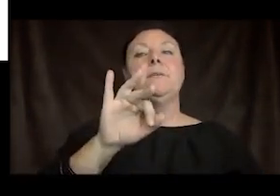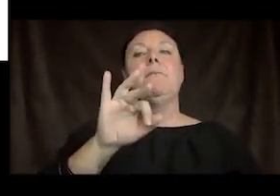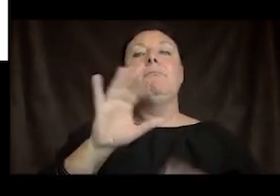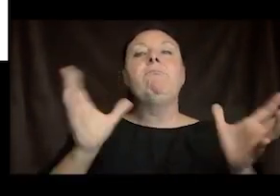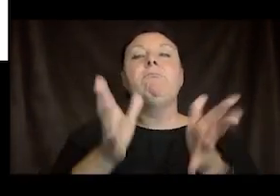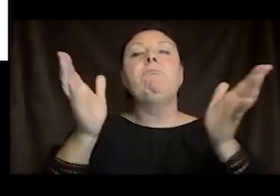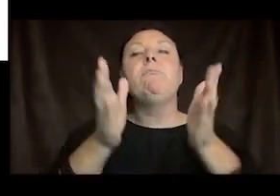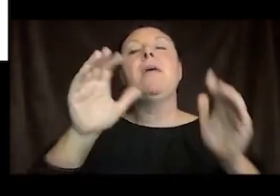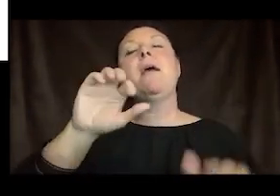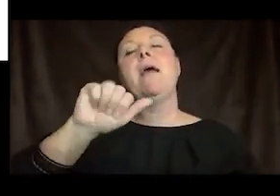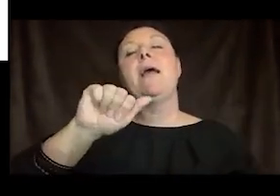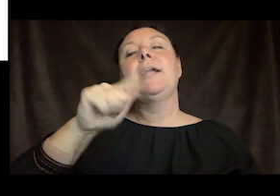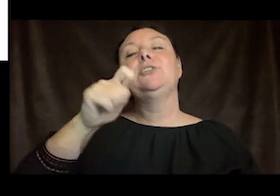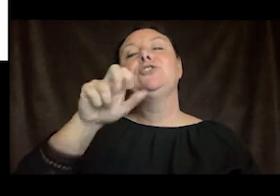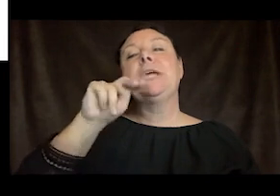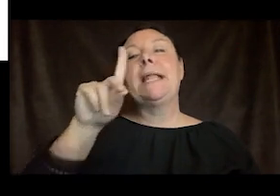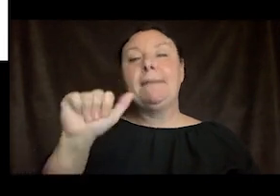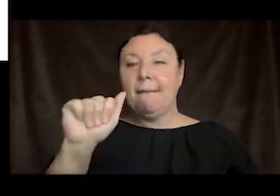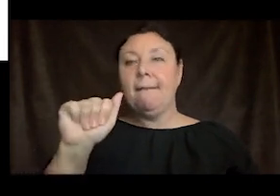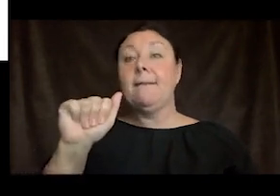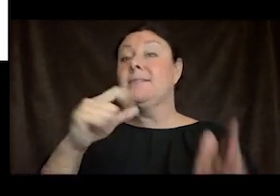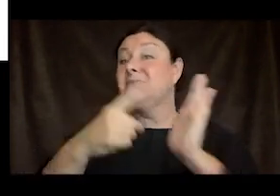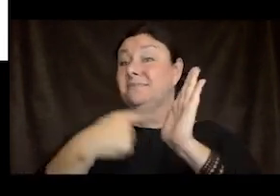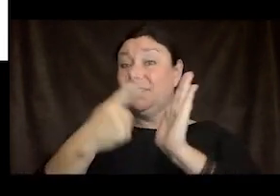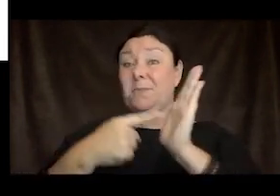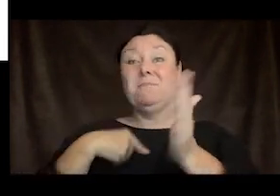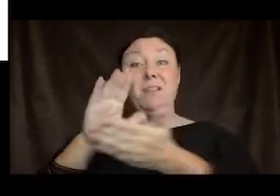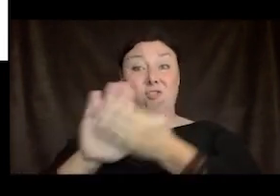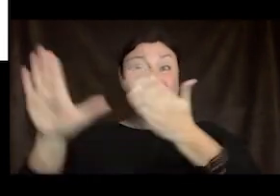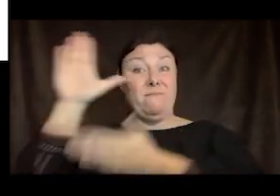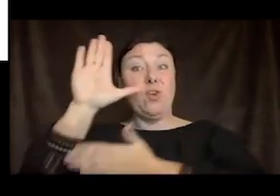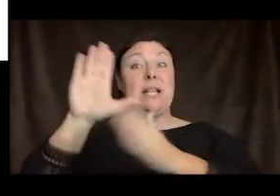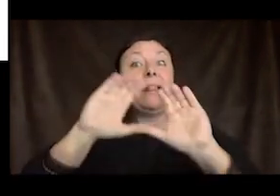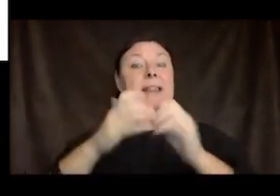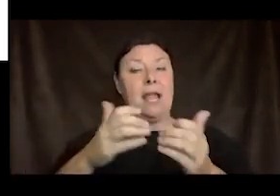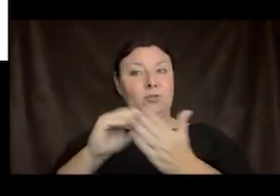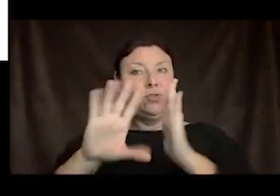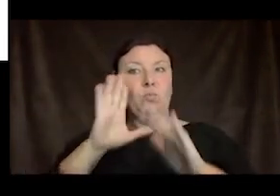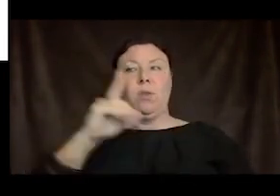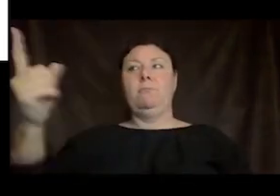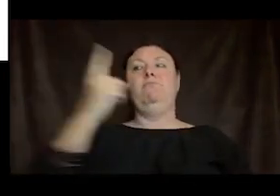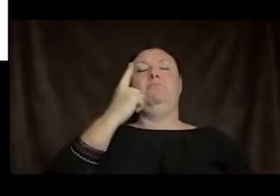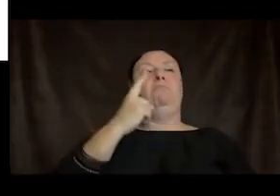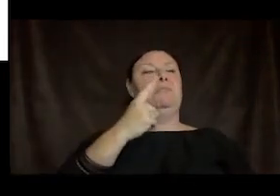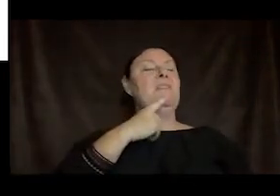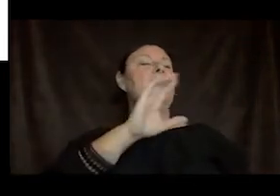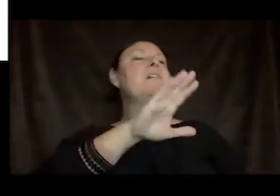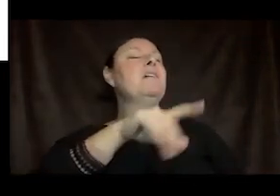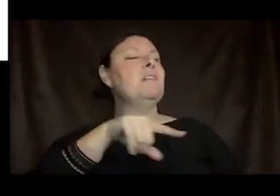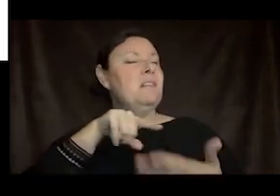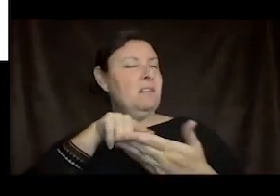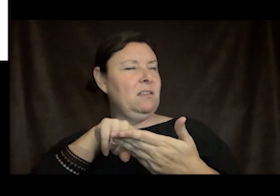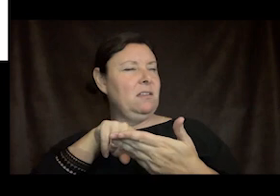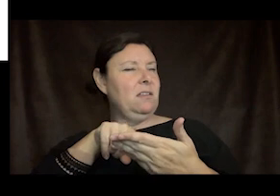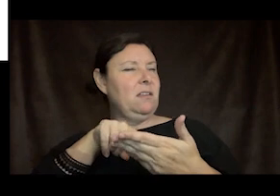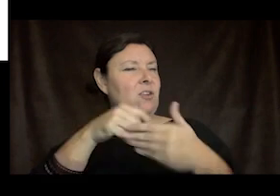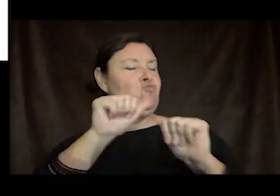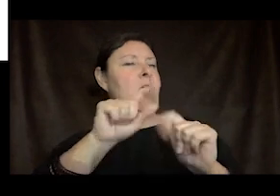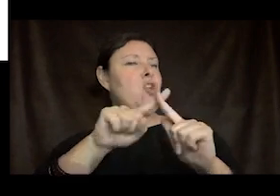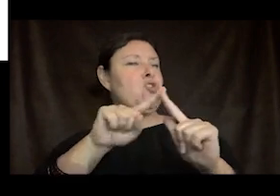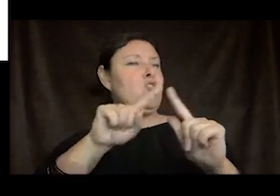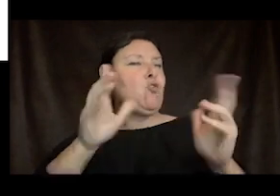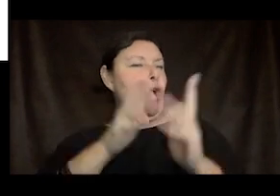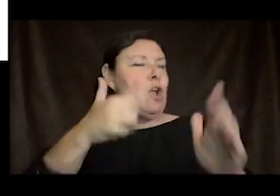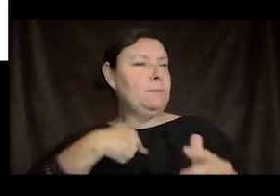has an agenda. And I sometimes get this even in my university classes where students will say, well, this is trying to indoctrinate me